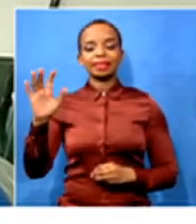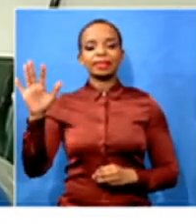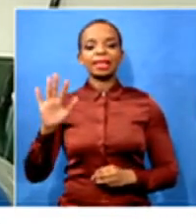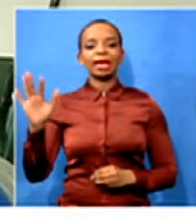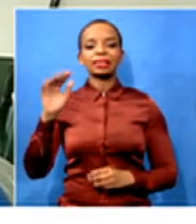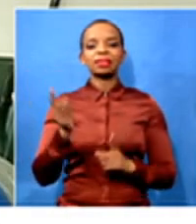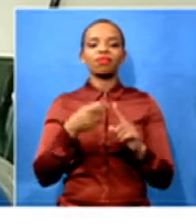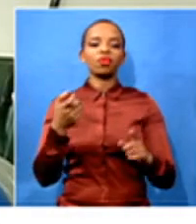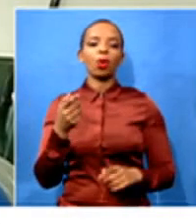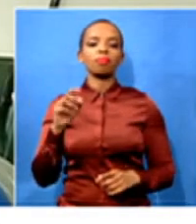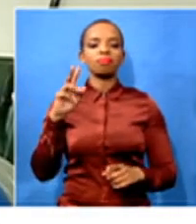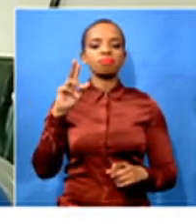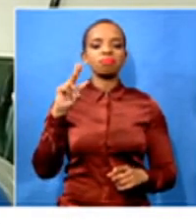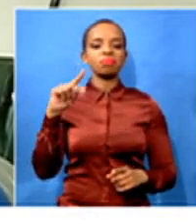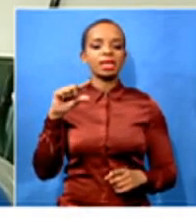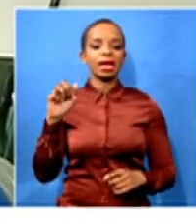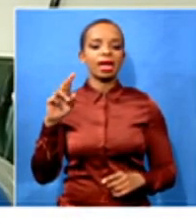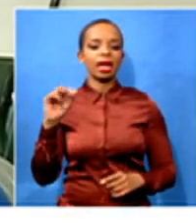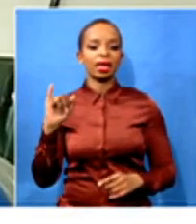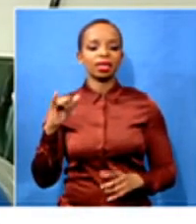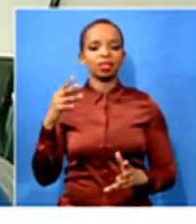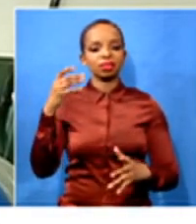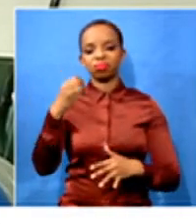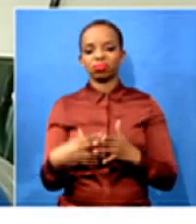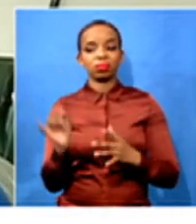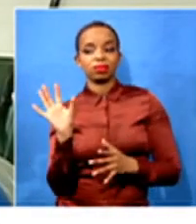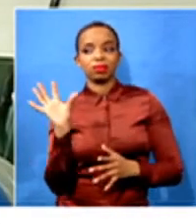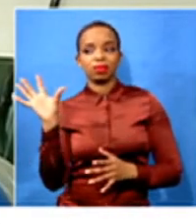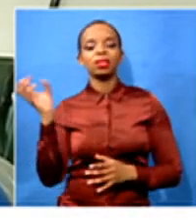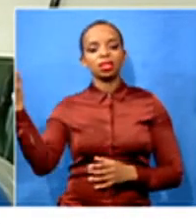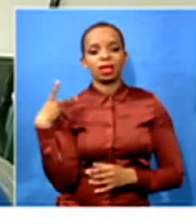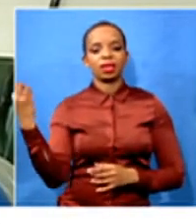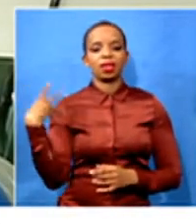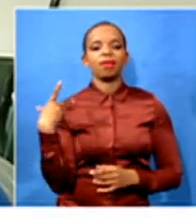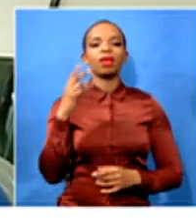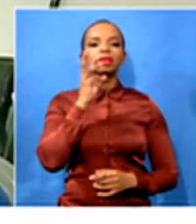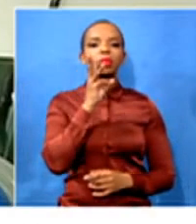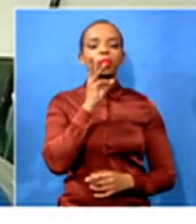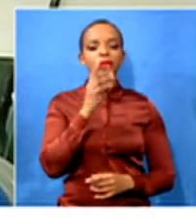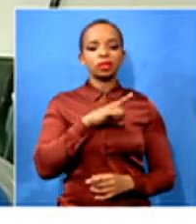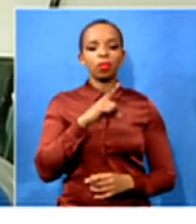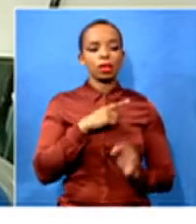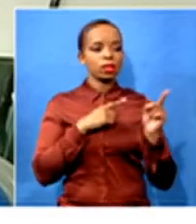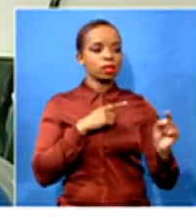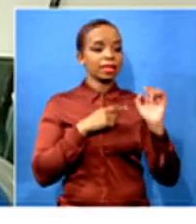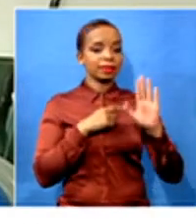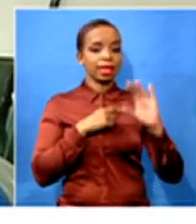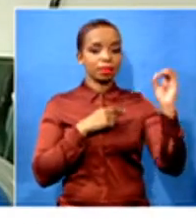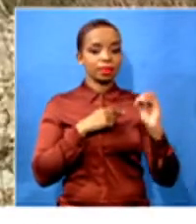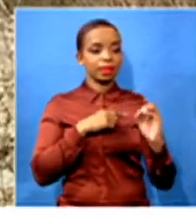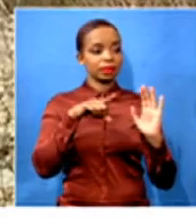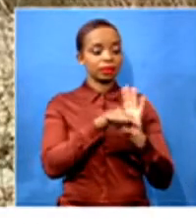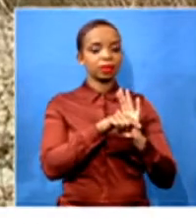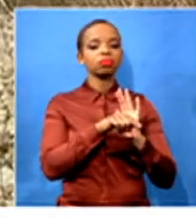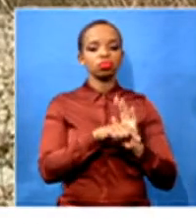and all that stuff. So we'll be getting water from that side to augment the deficit on the west